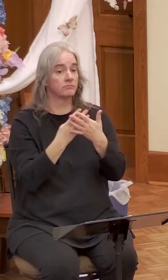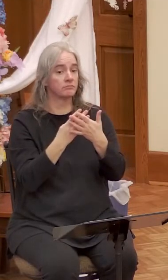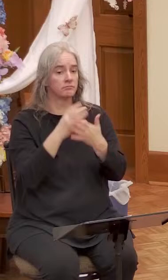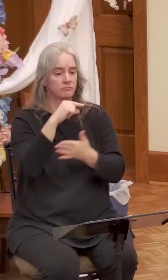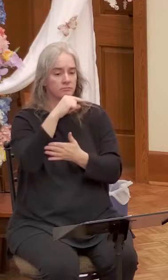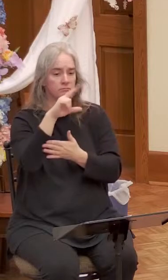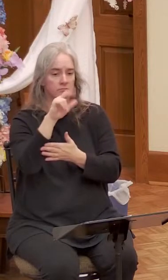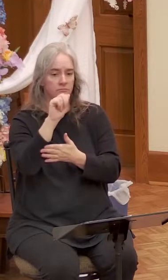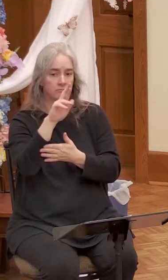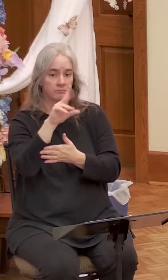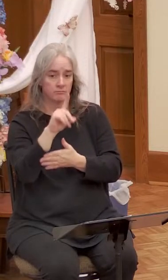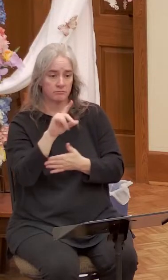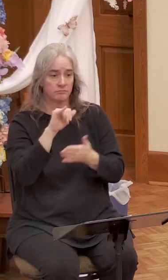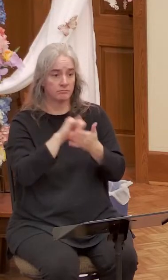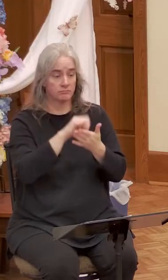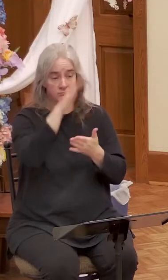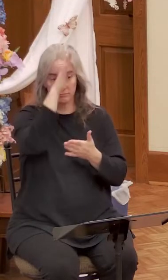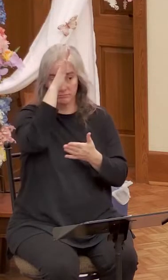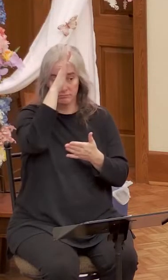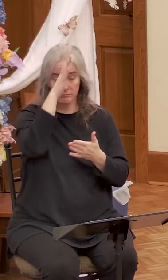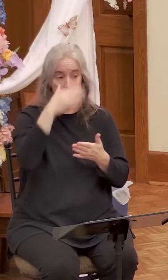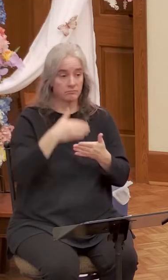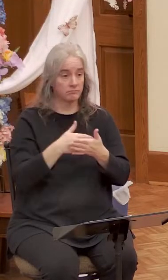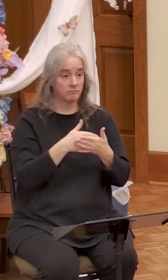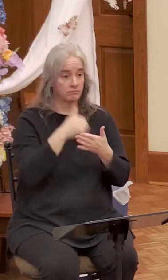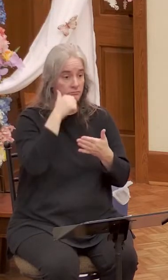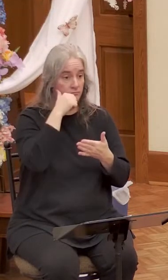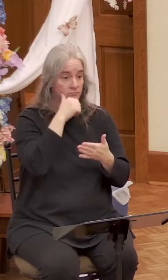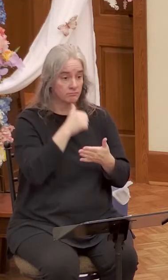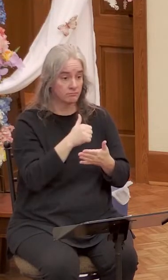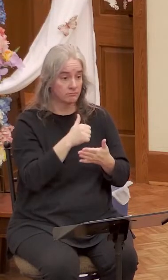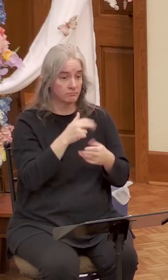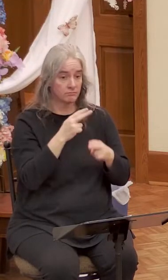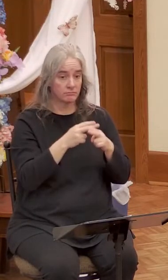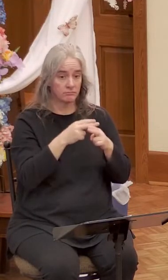was a father of a baby girl named Bailey.